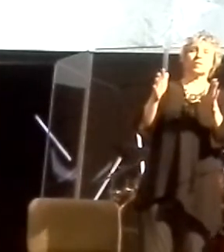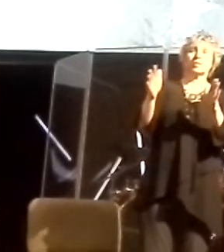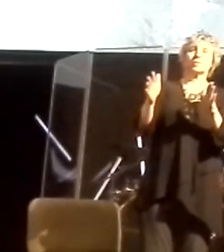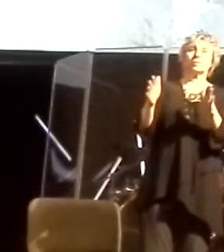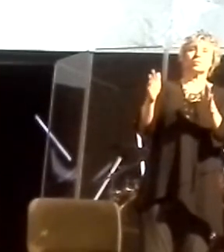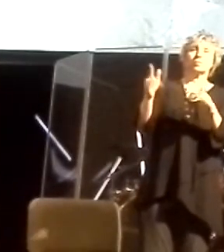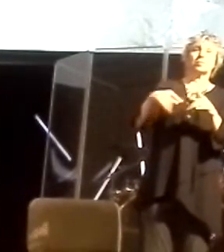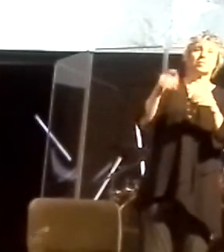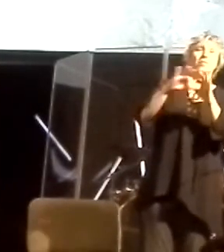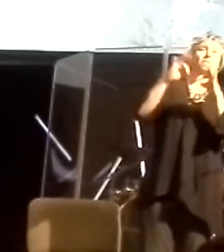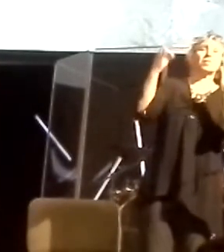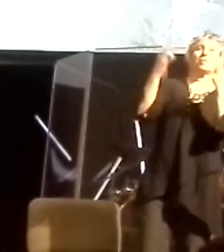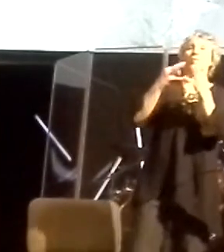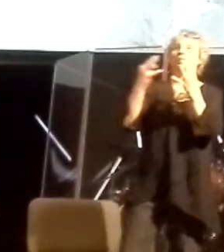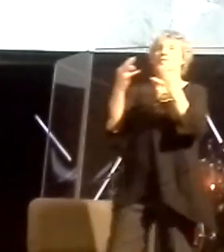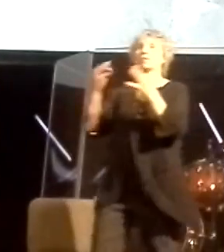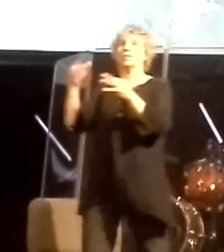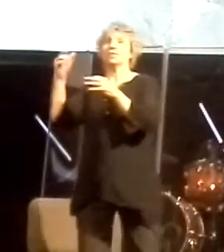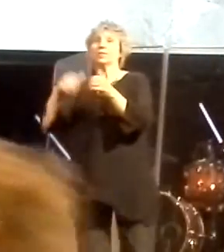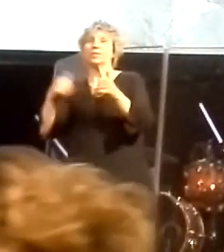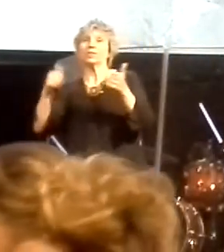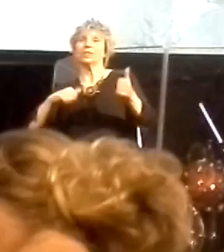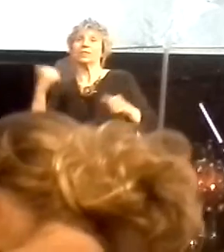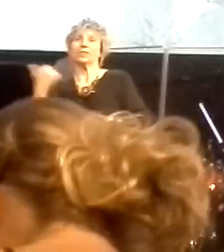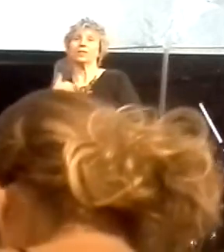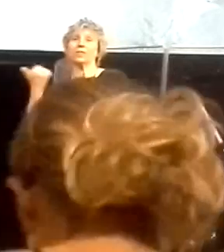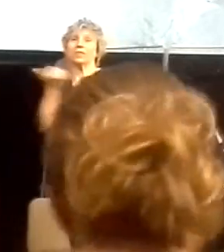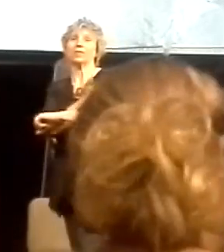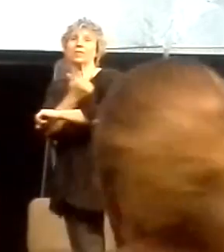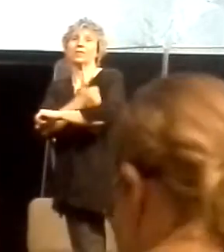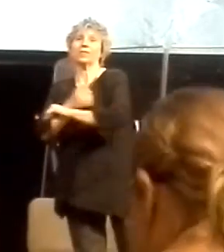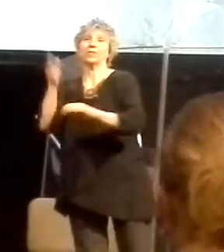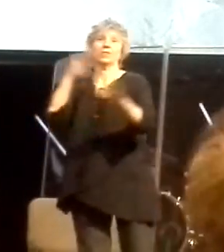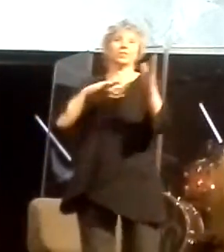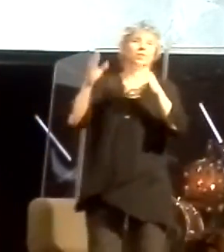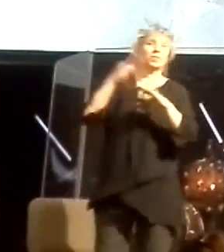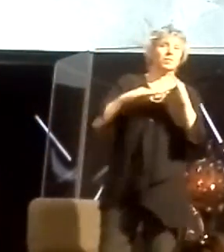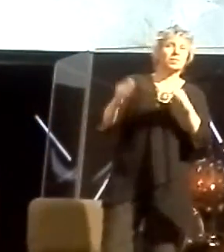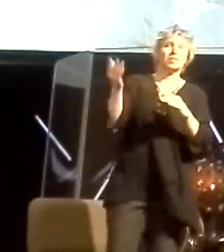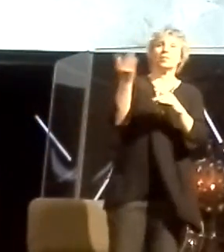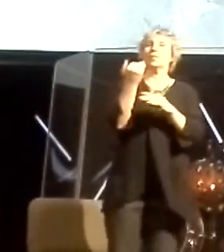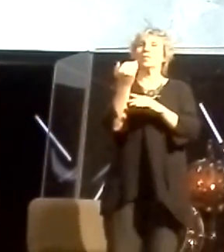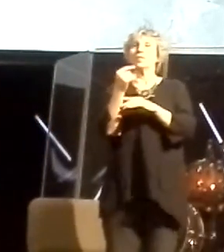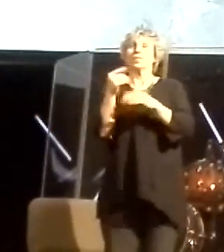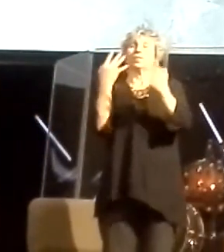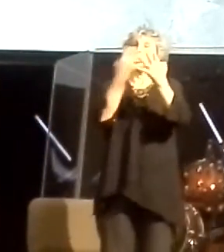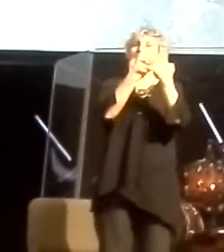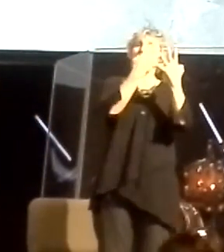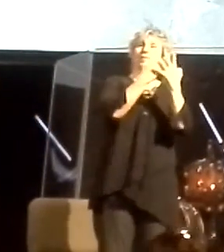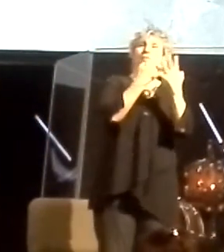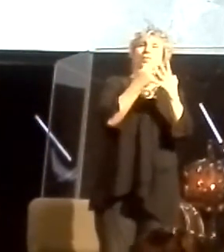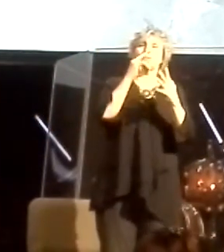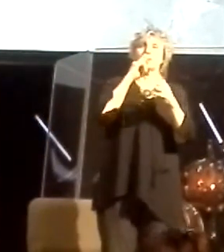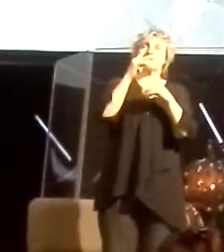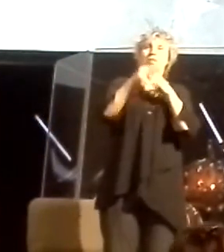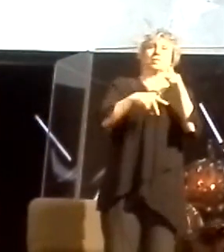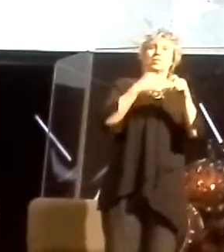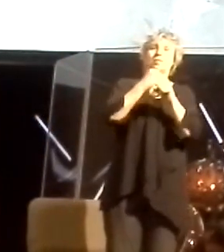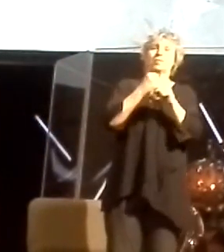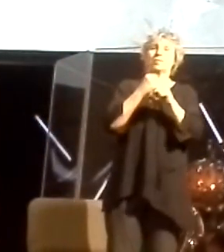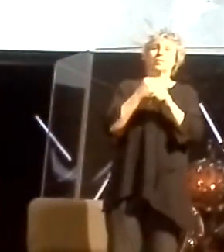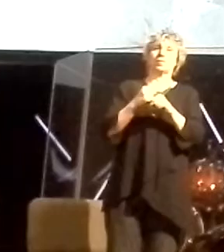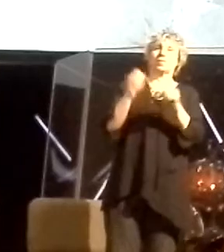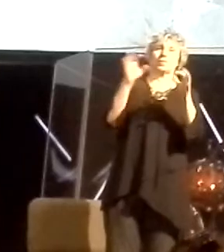glorified gangster life and using drugs. I got in trouble again at 15. was sent to juvenile jail for over a year. I was released at